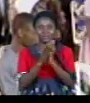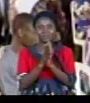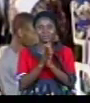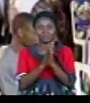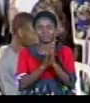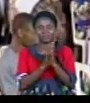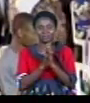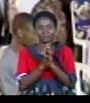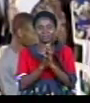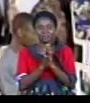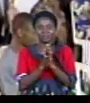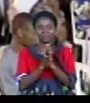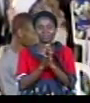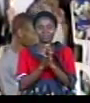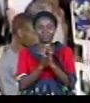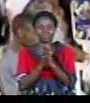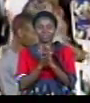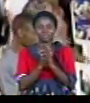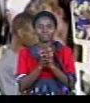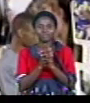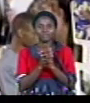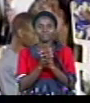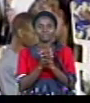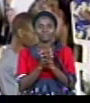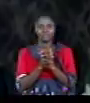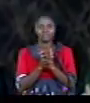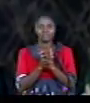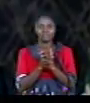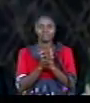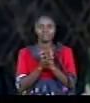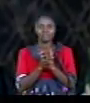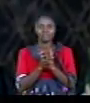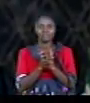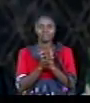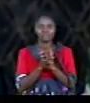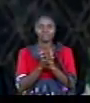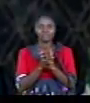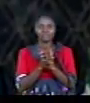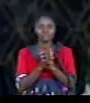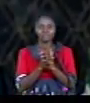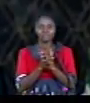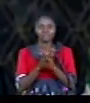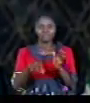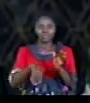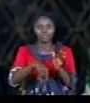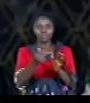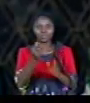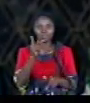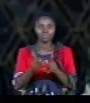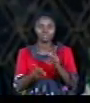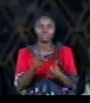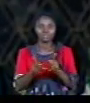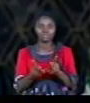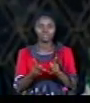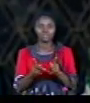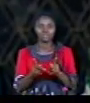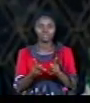Lord. Because of time, the rest of you line up. I am